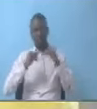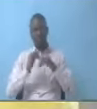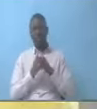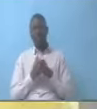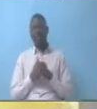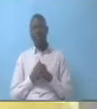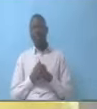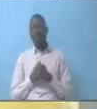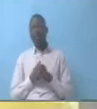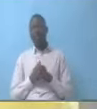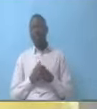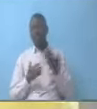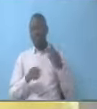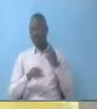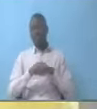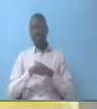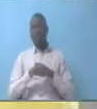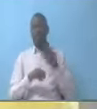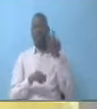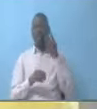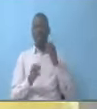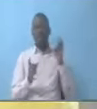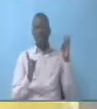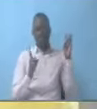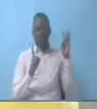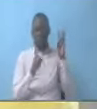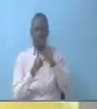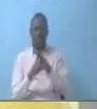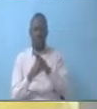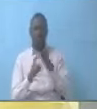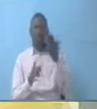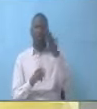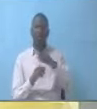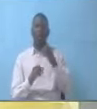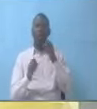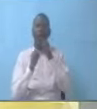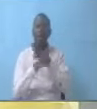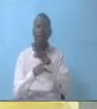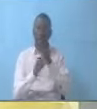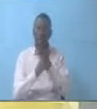There was a time when a delegation from Ghana came.